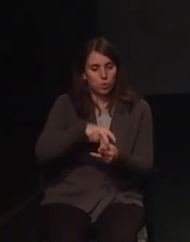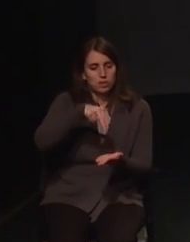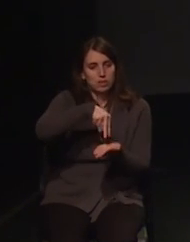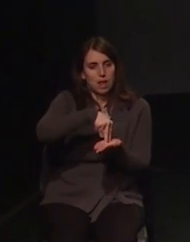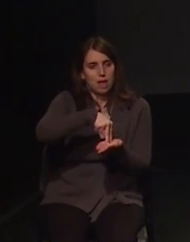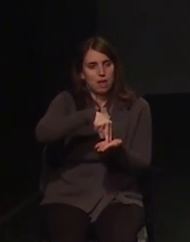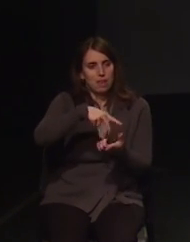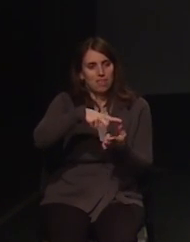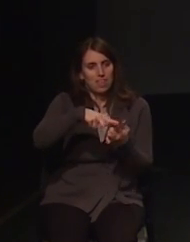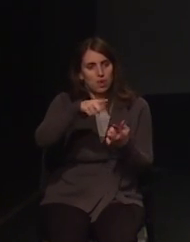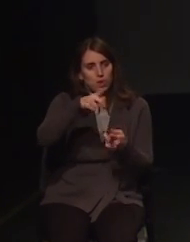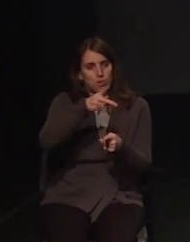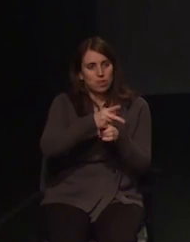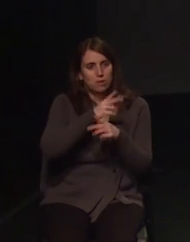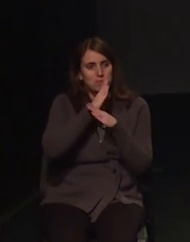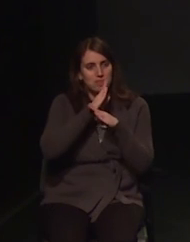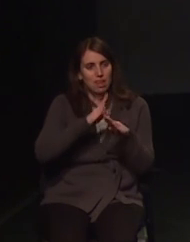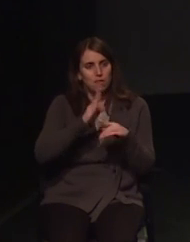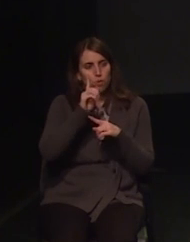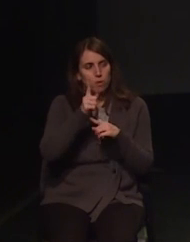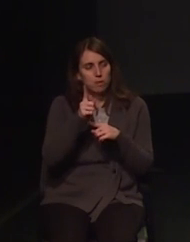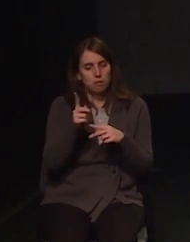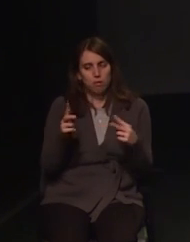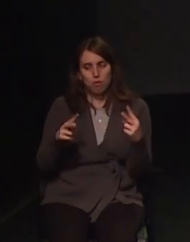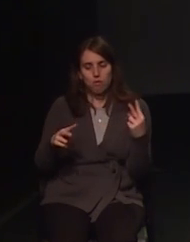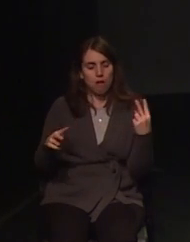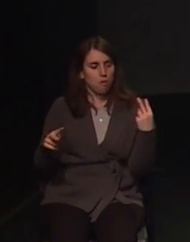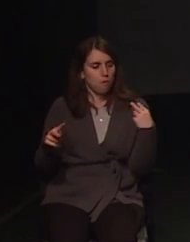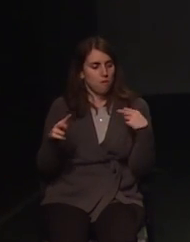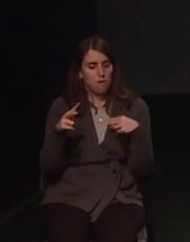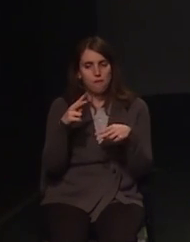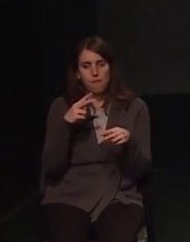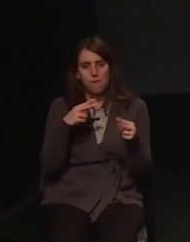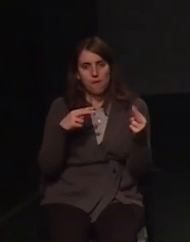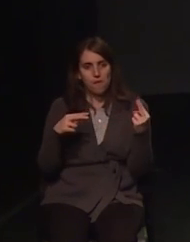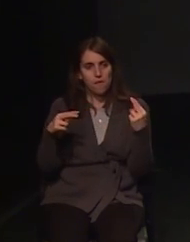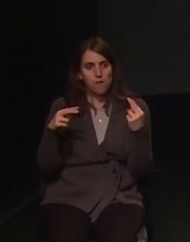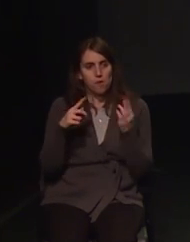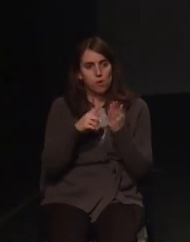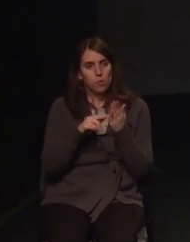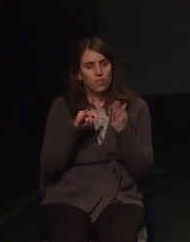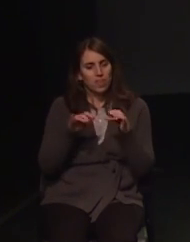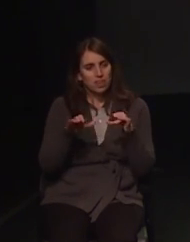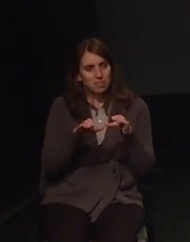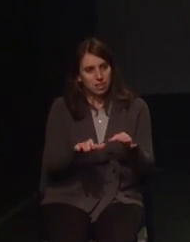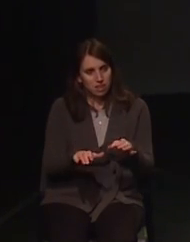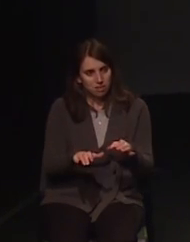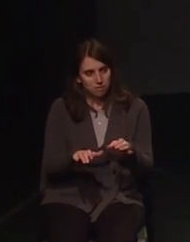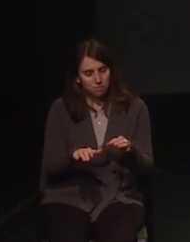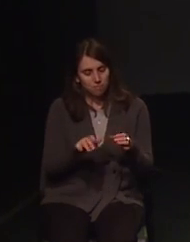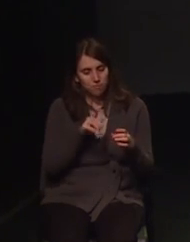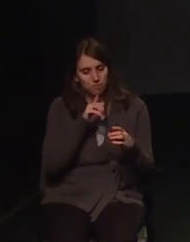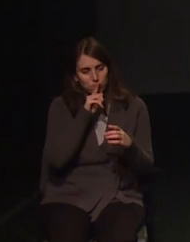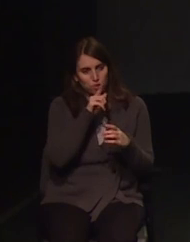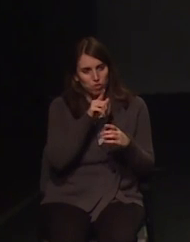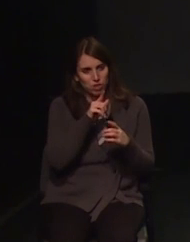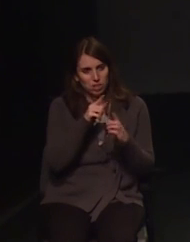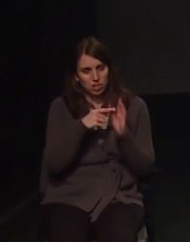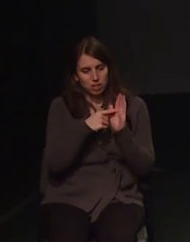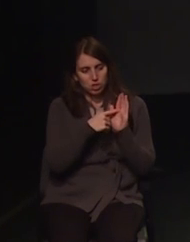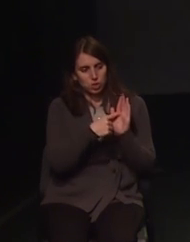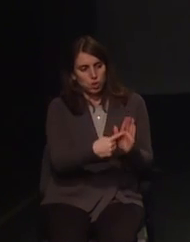keep silent for a minute and just look. And so what that did was, it embodied where your privilege